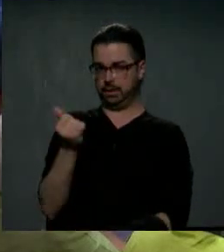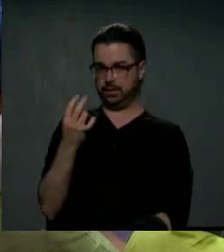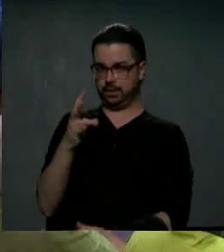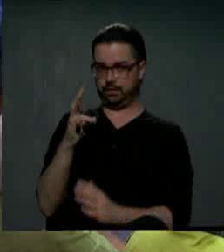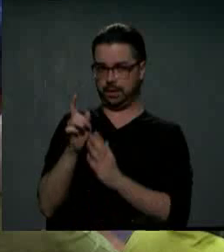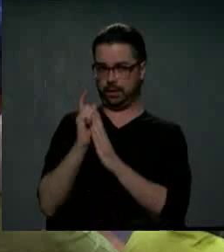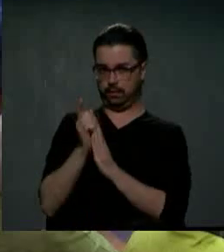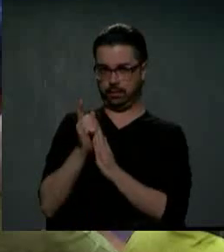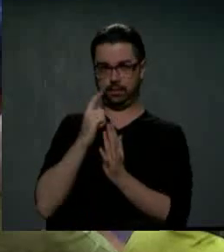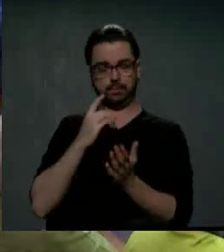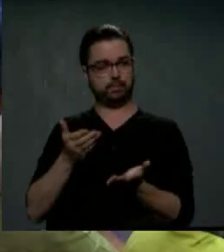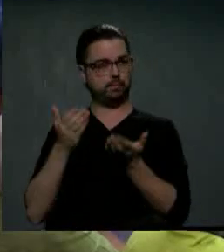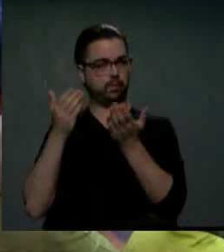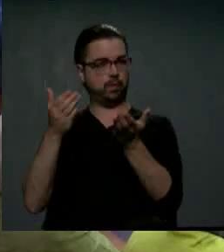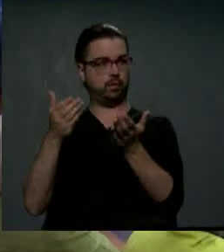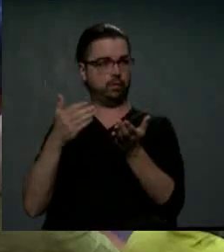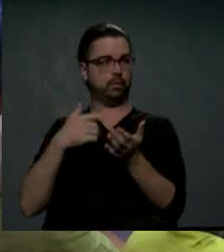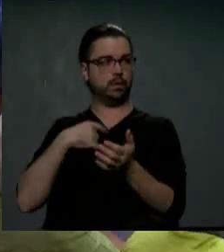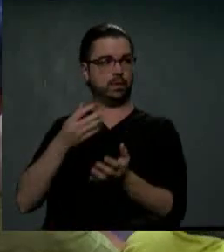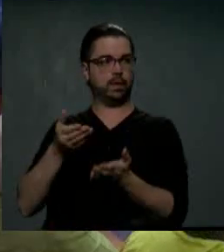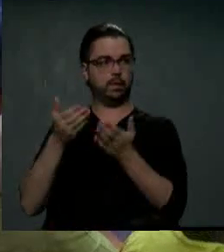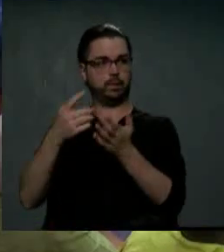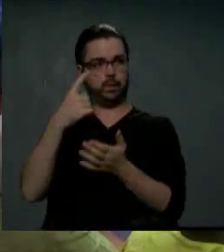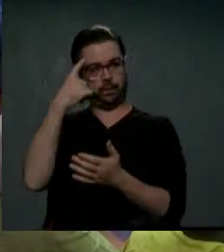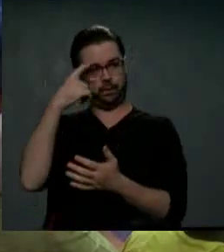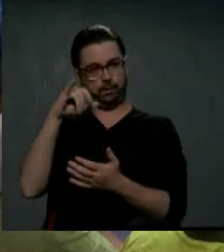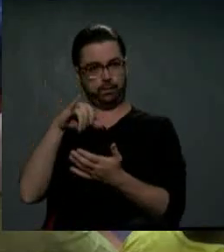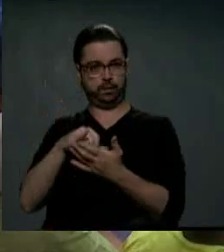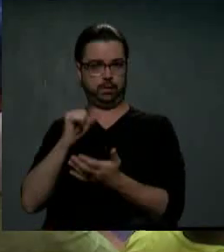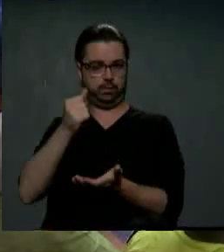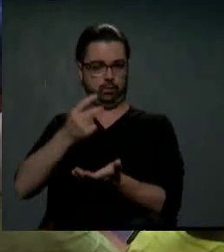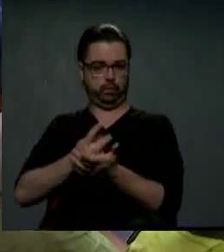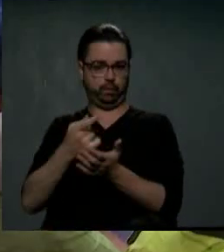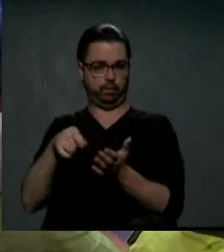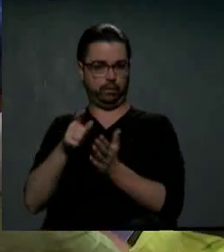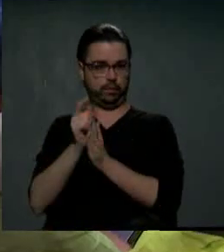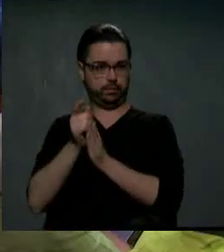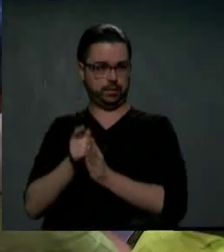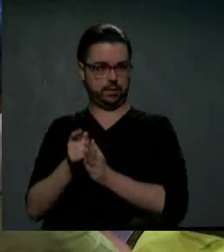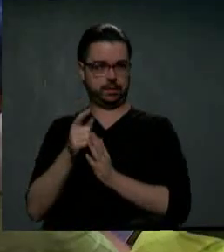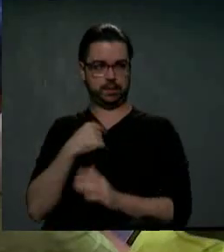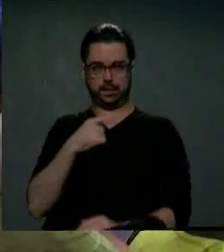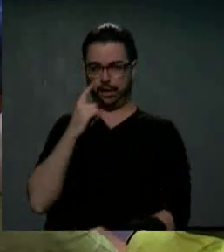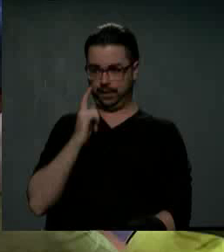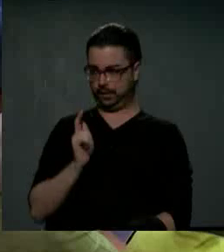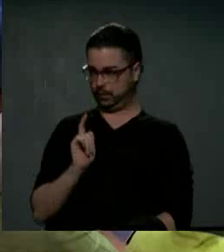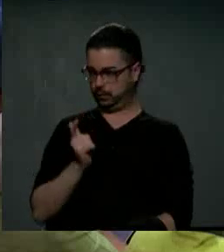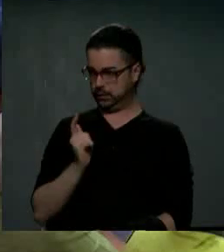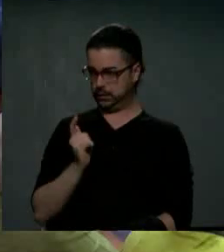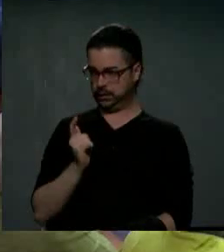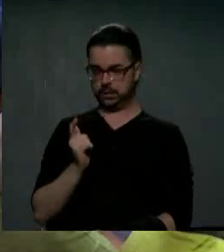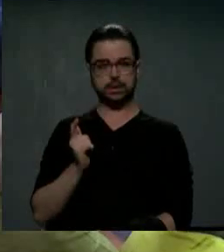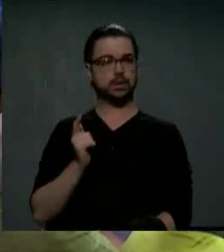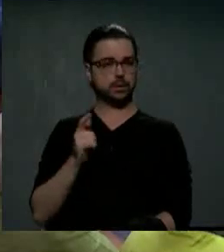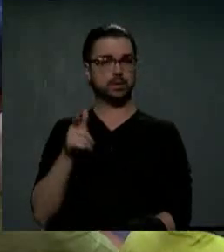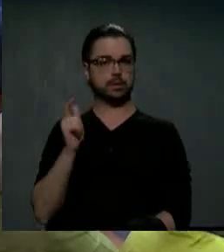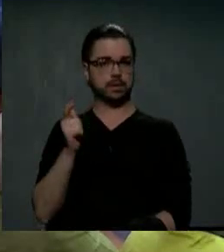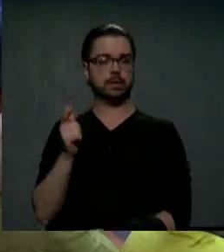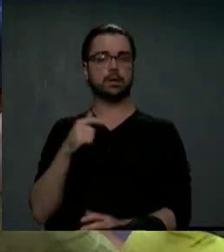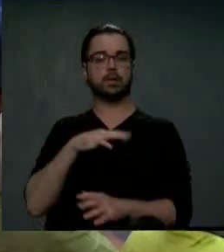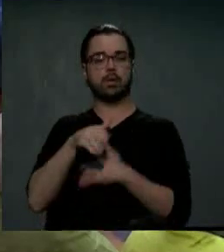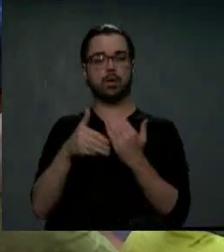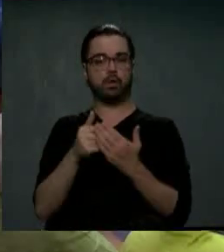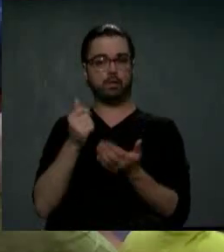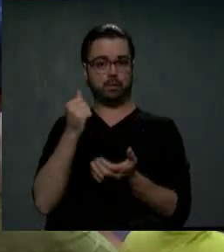So moved. I move for approval of the minutes of May 17th meeting. And I think they were seconded. All those who approve